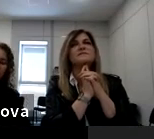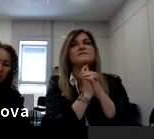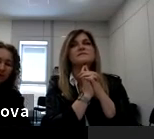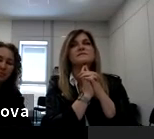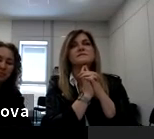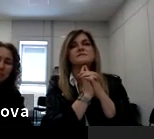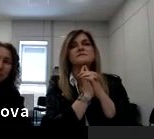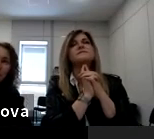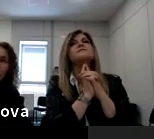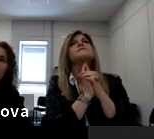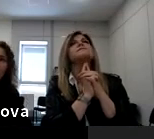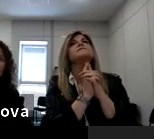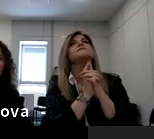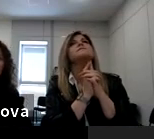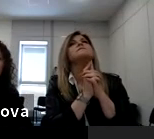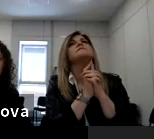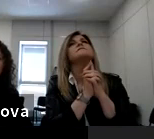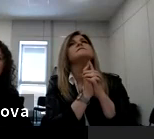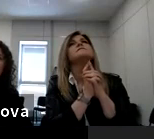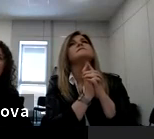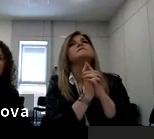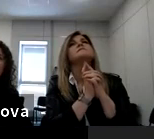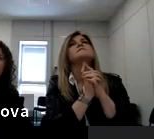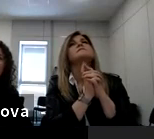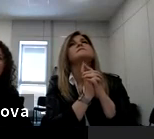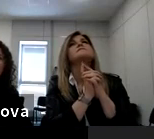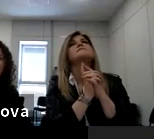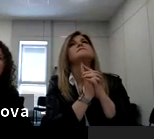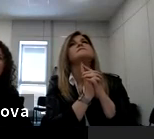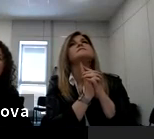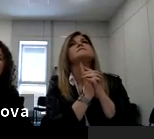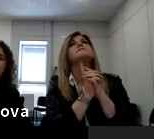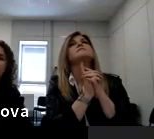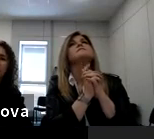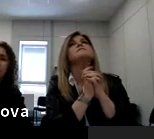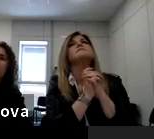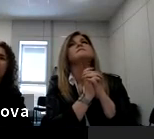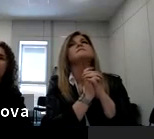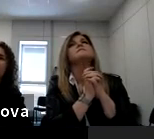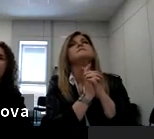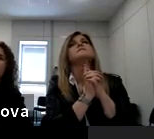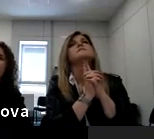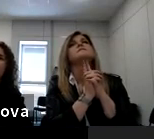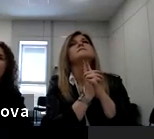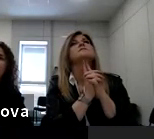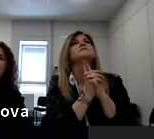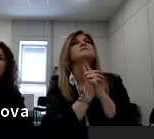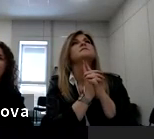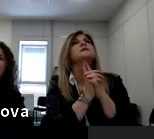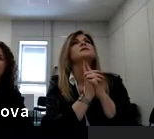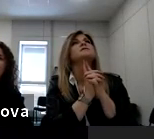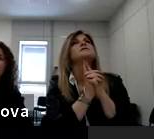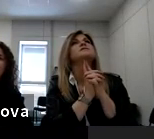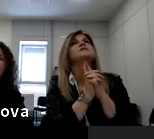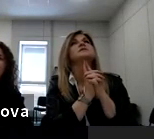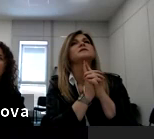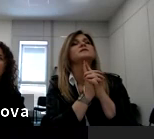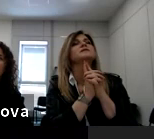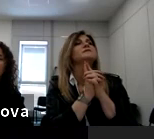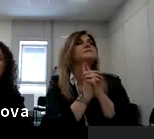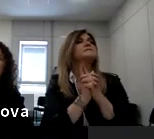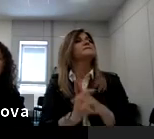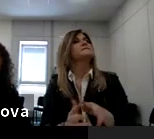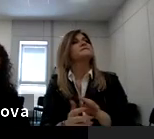story building, so it looks like really fine. And then let's move